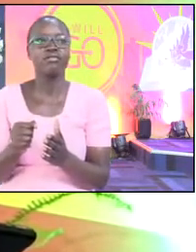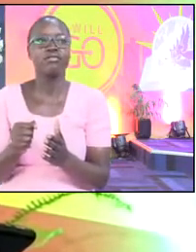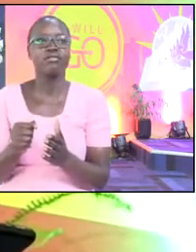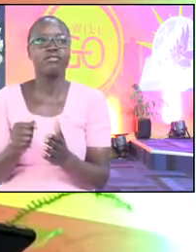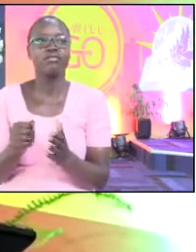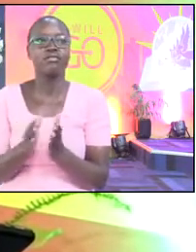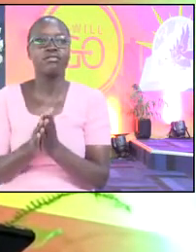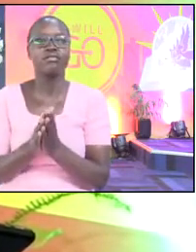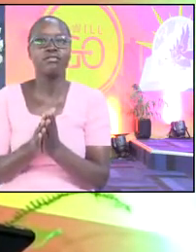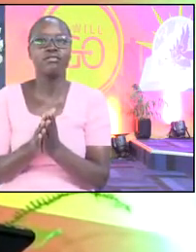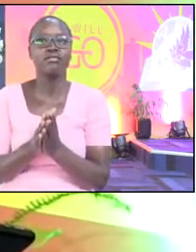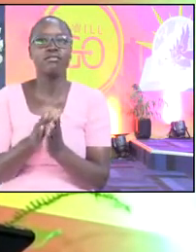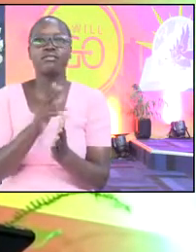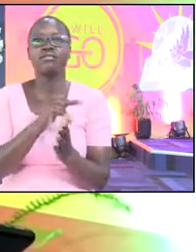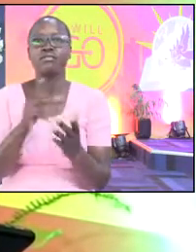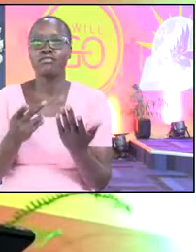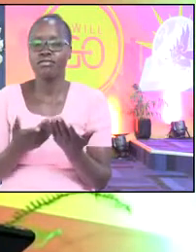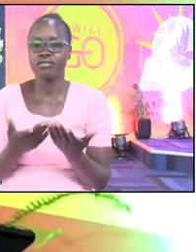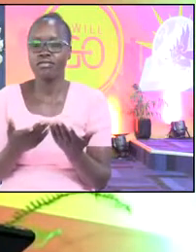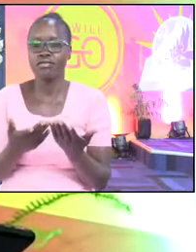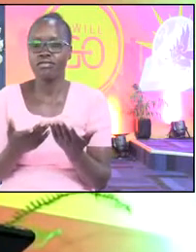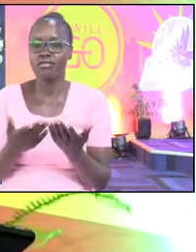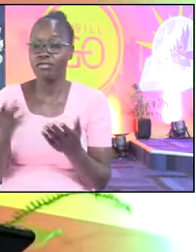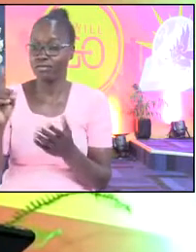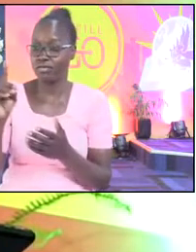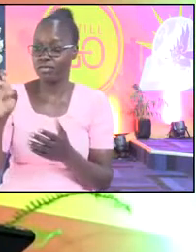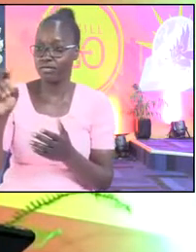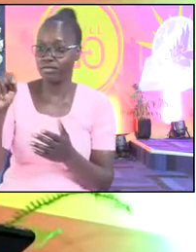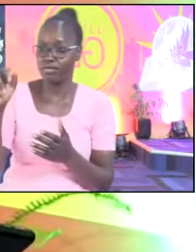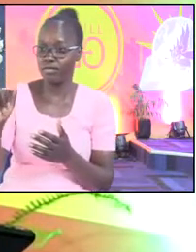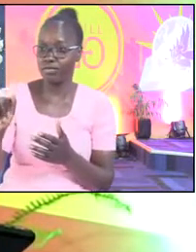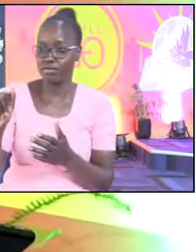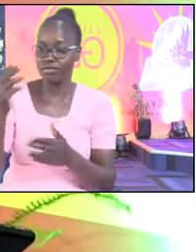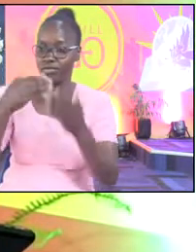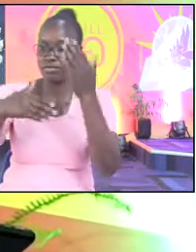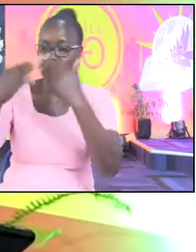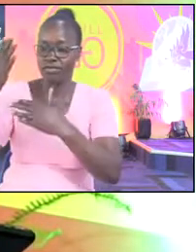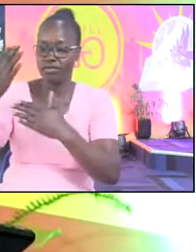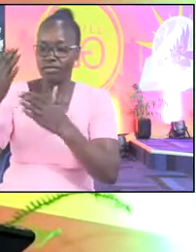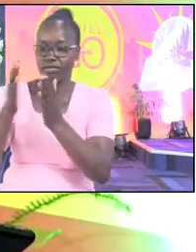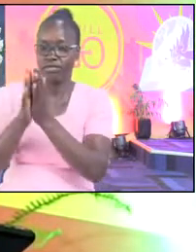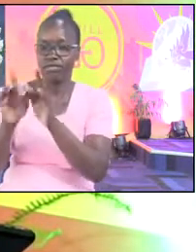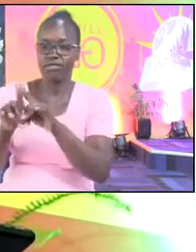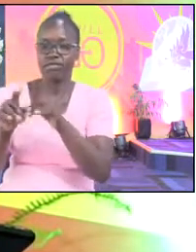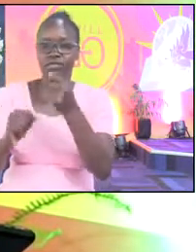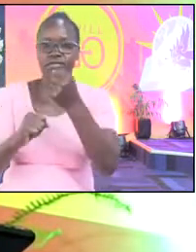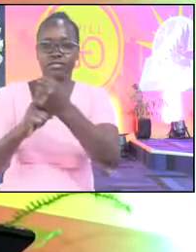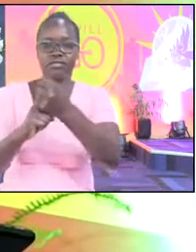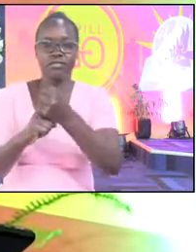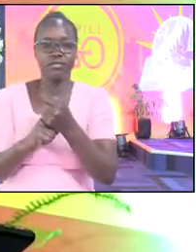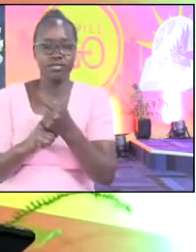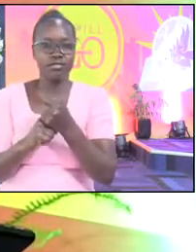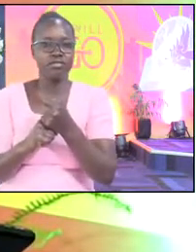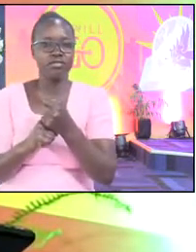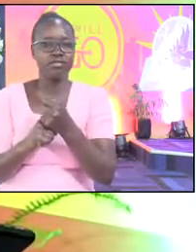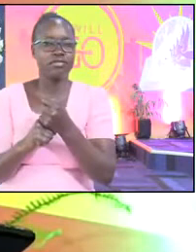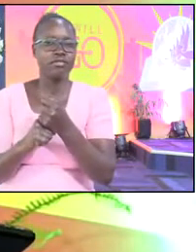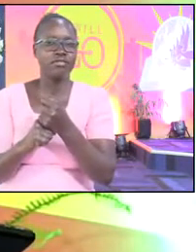of Humanities at the University of Johannesburg. And she is my sidekick. I'm a better